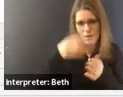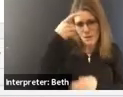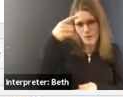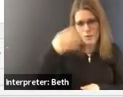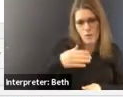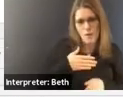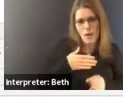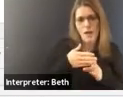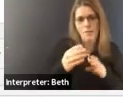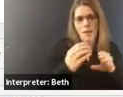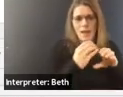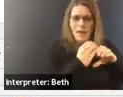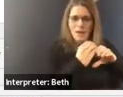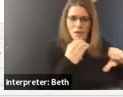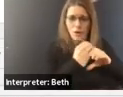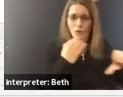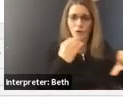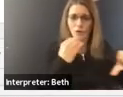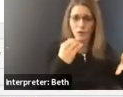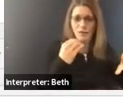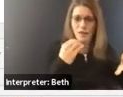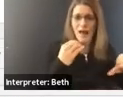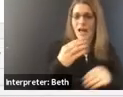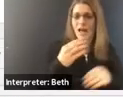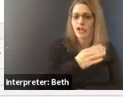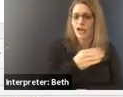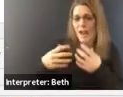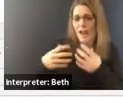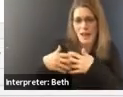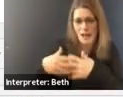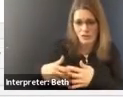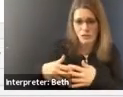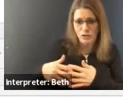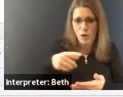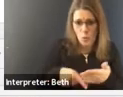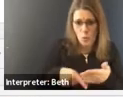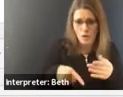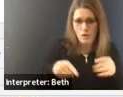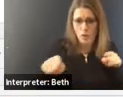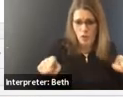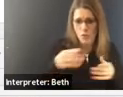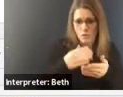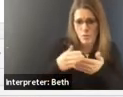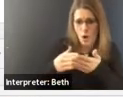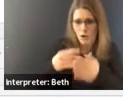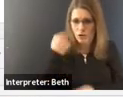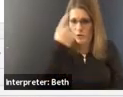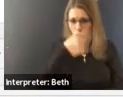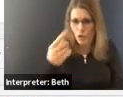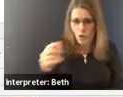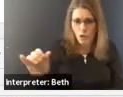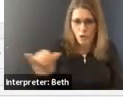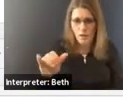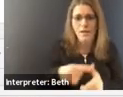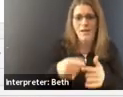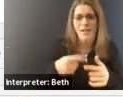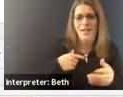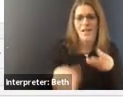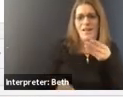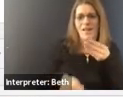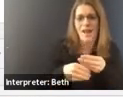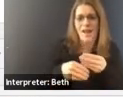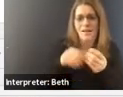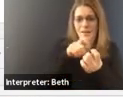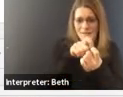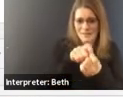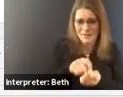engines would look like. And then I added some details for the wings. And if I turn